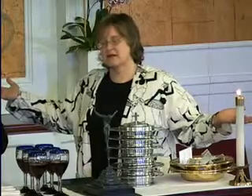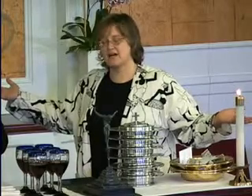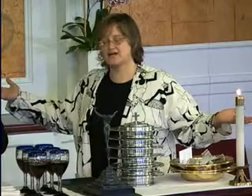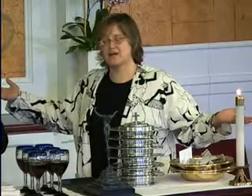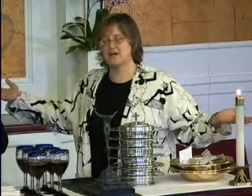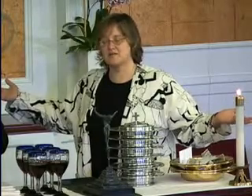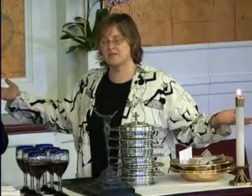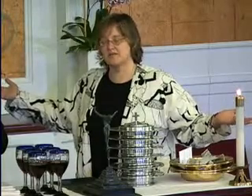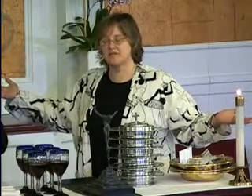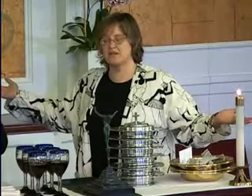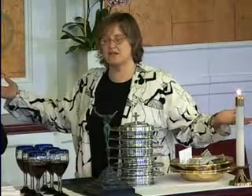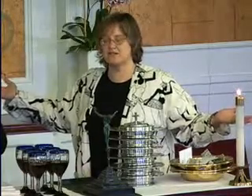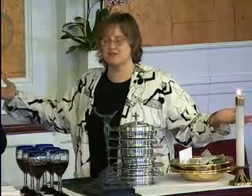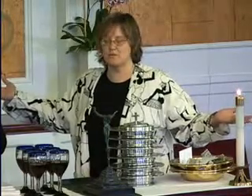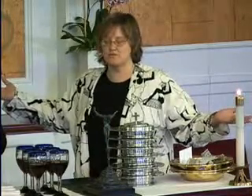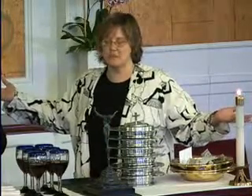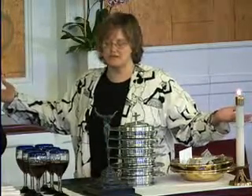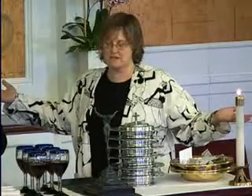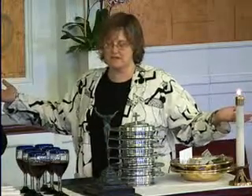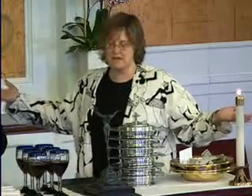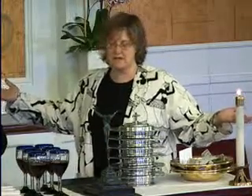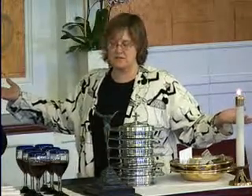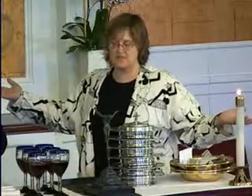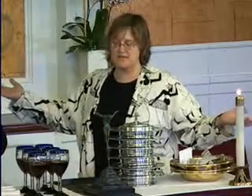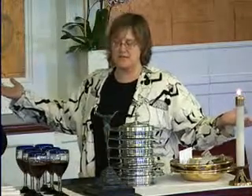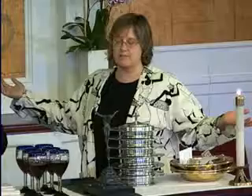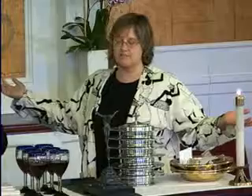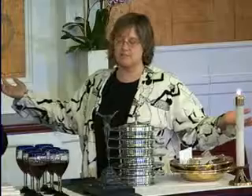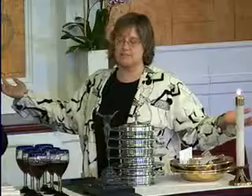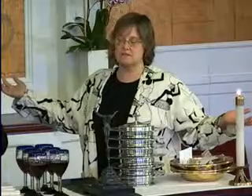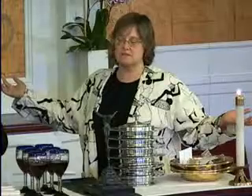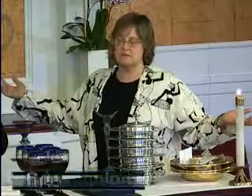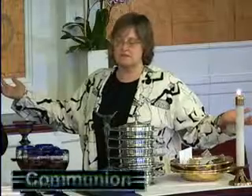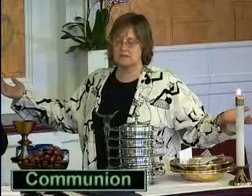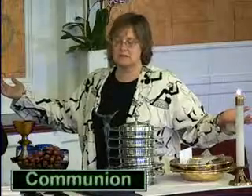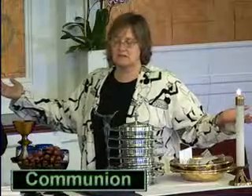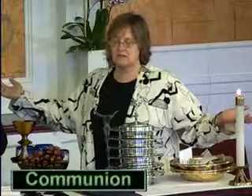So I ask God to be with each and every one of us as we come to this table,